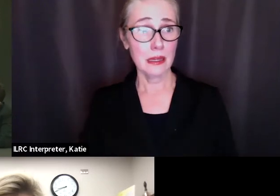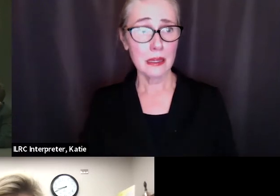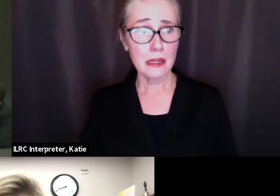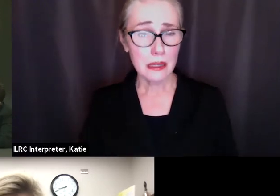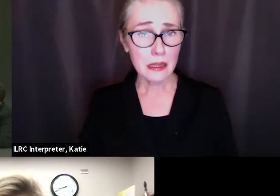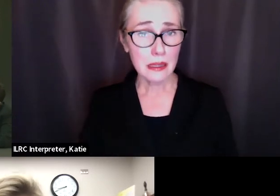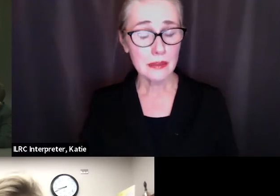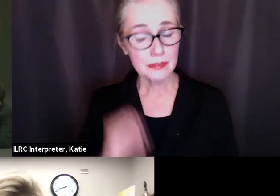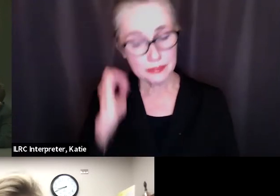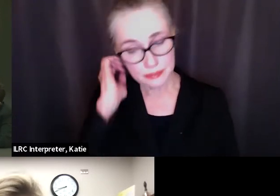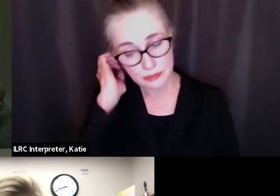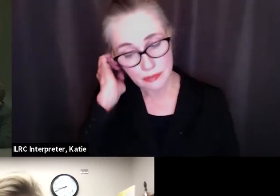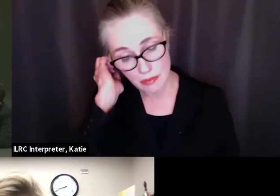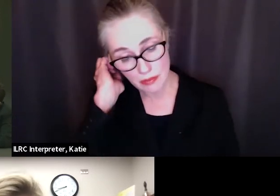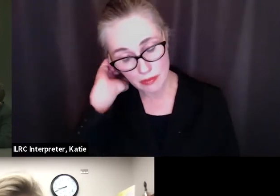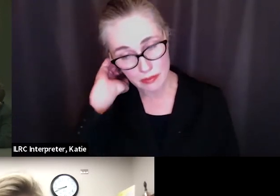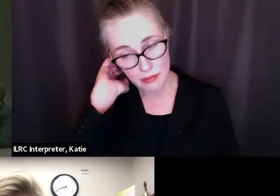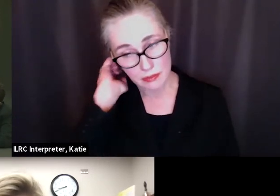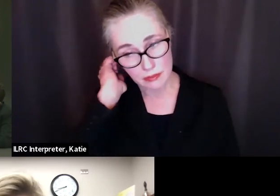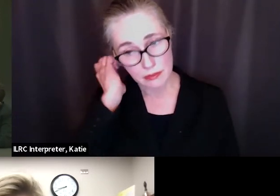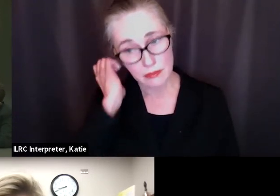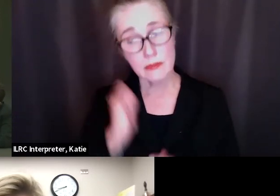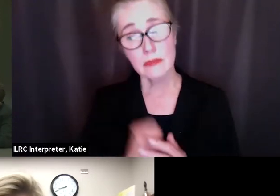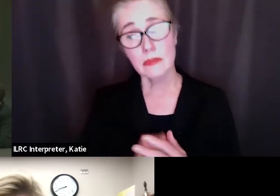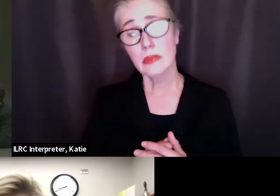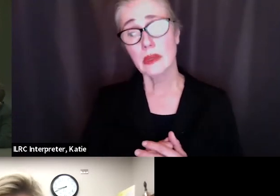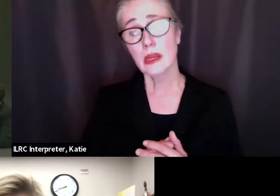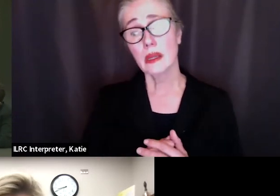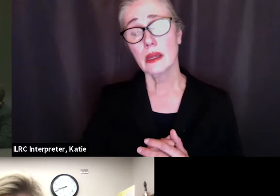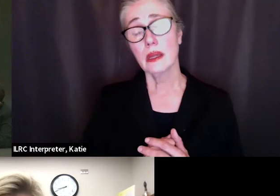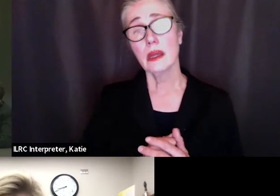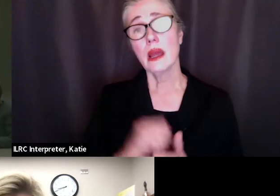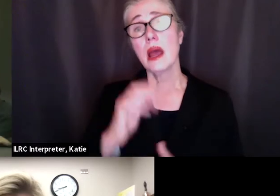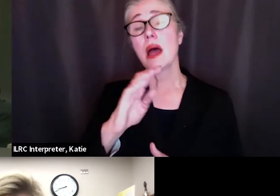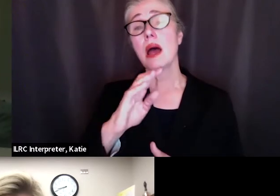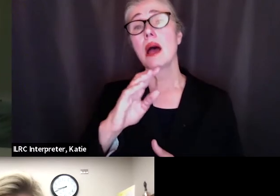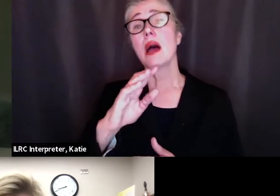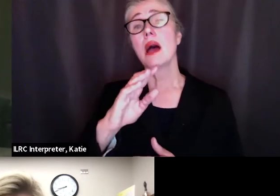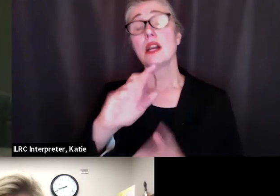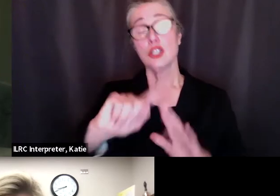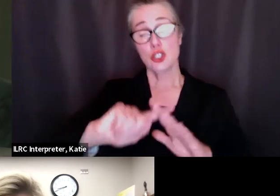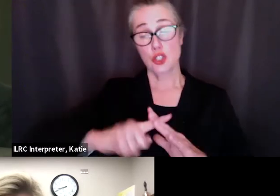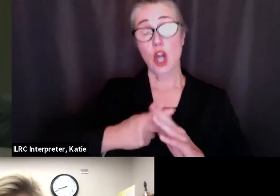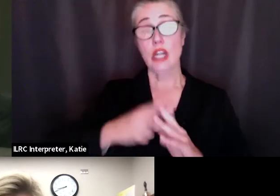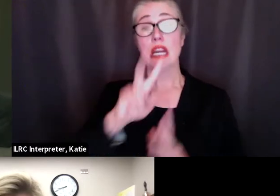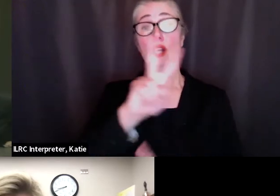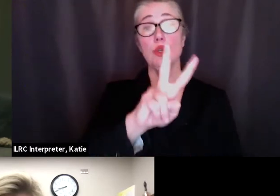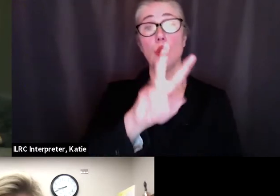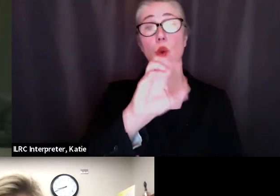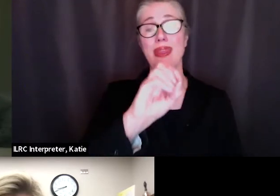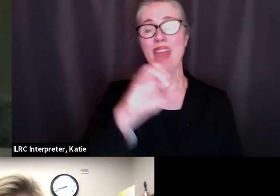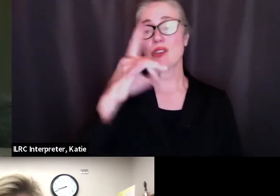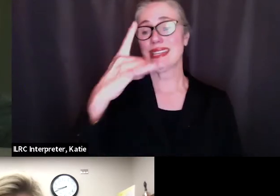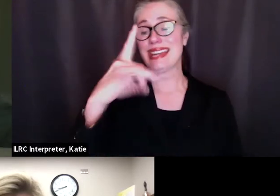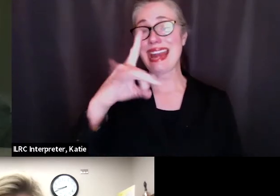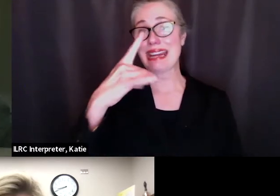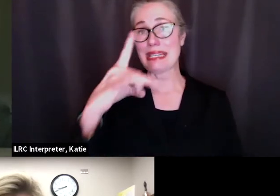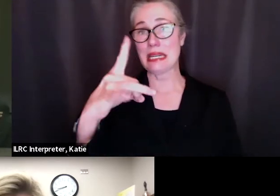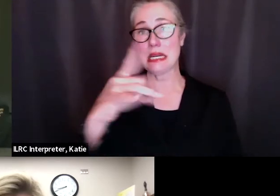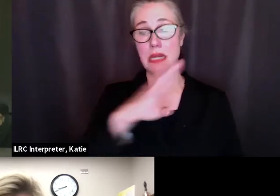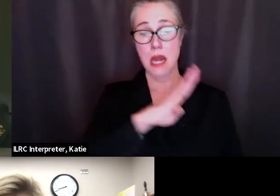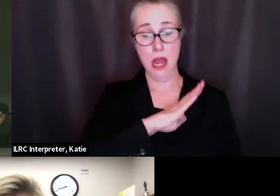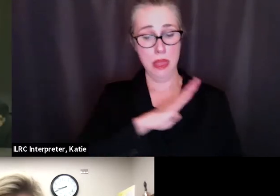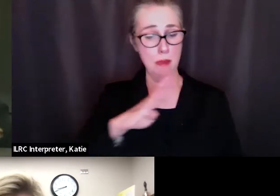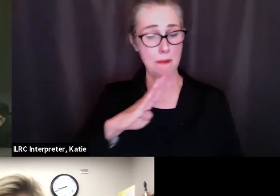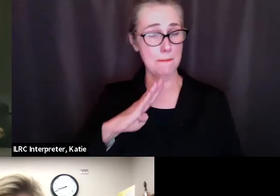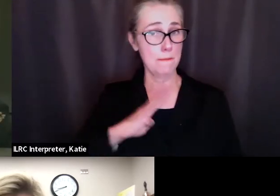what has driven this board starting in 2018 when you adopted